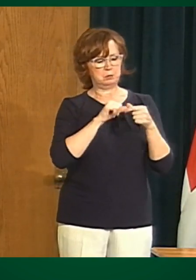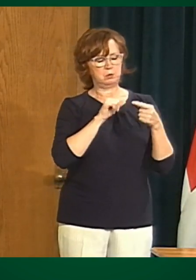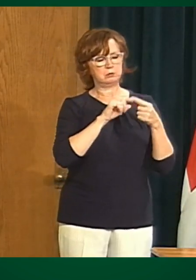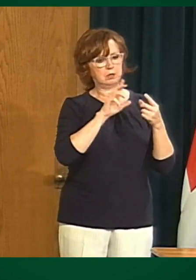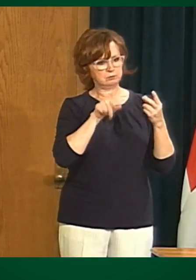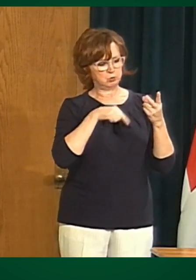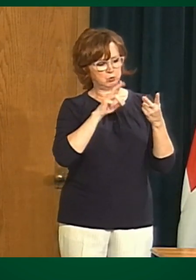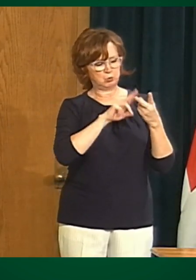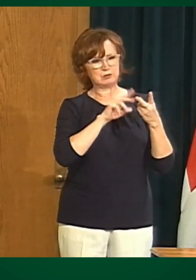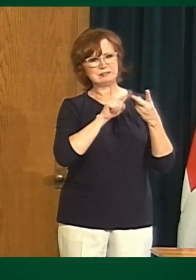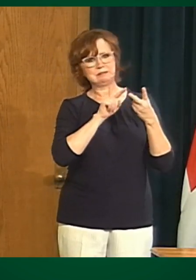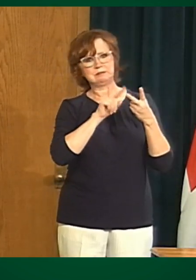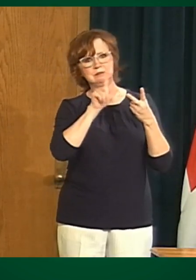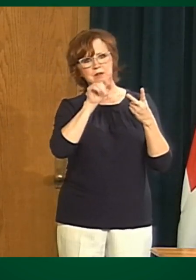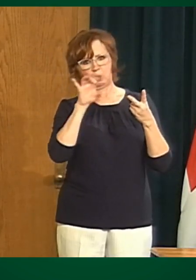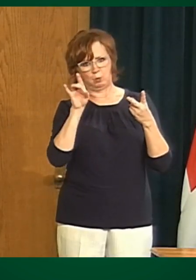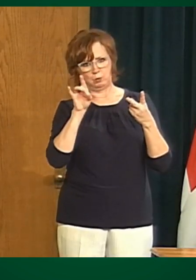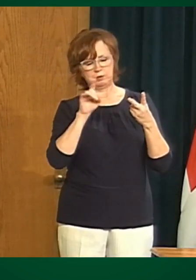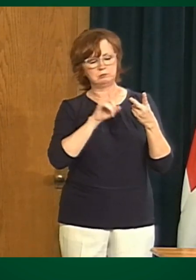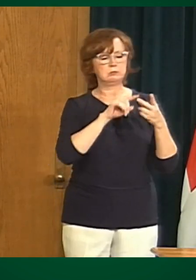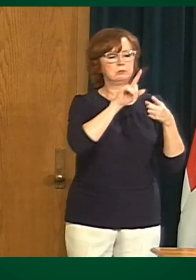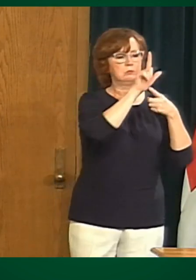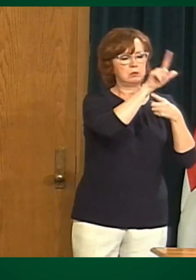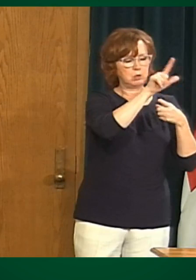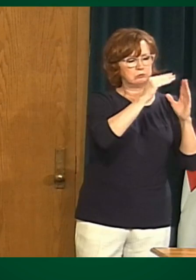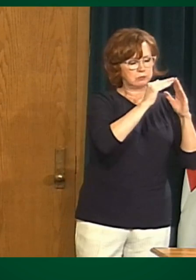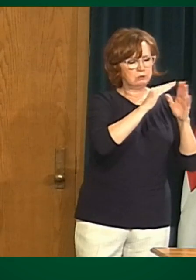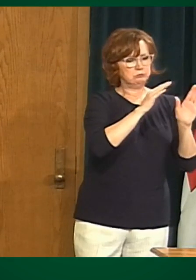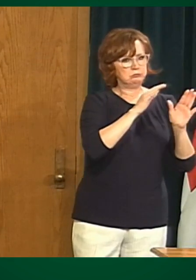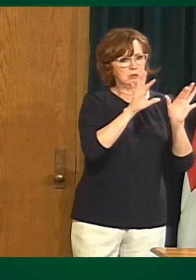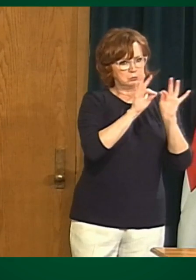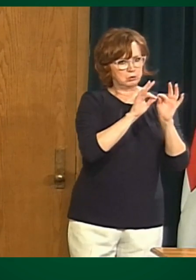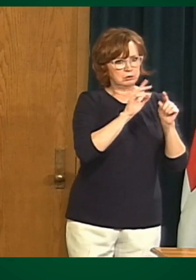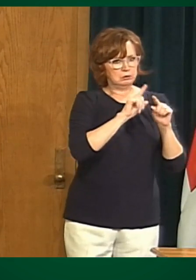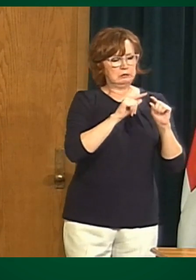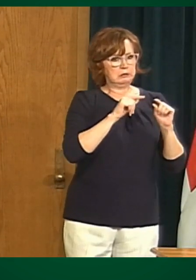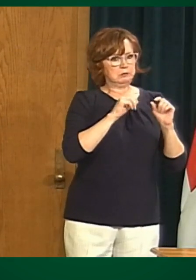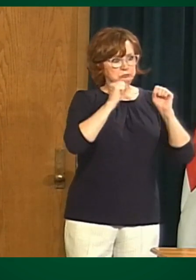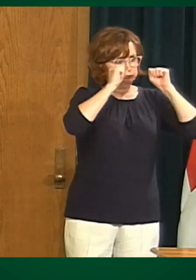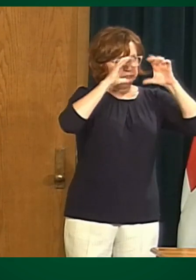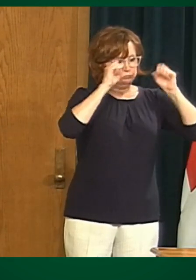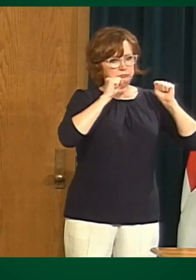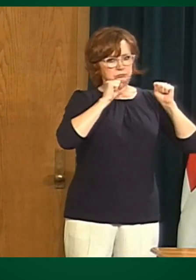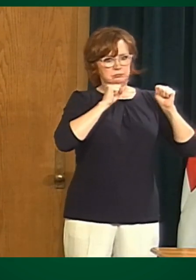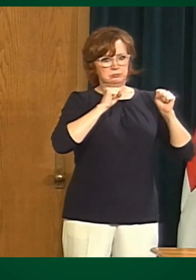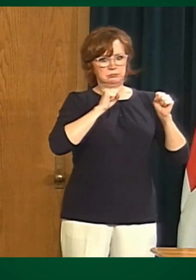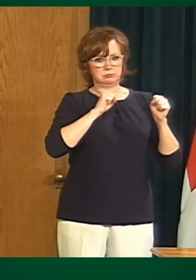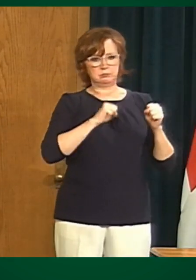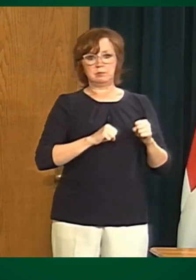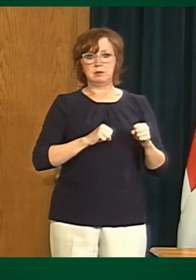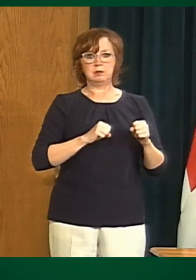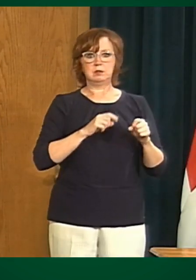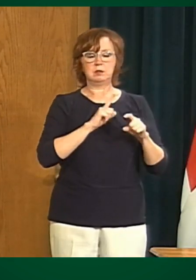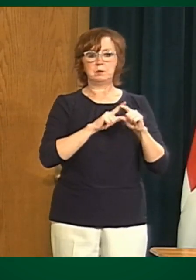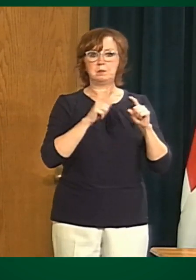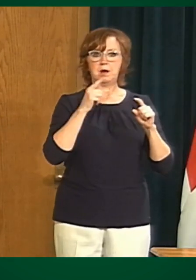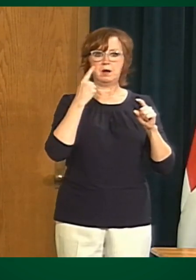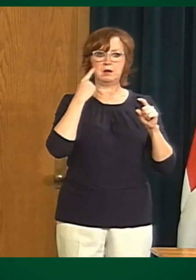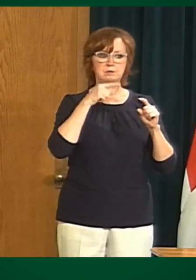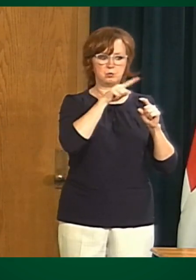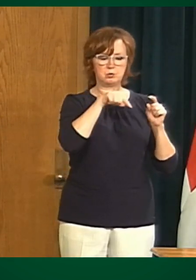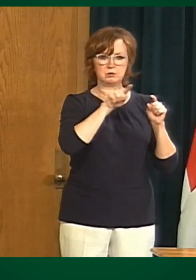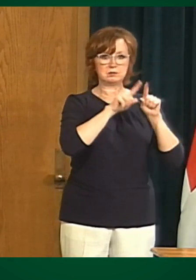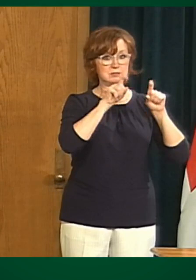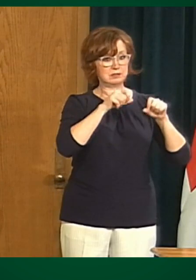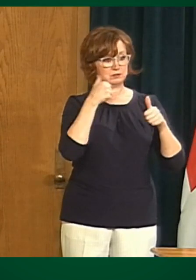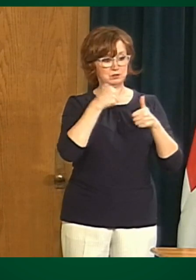and alarming and a lot of effort is being done, when you do aggressive testing, most of the people you are testing have either no symptoms or